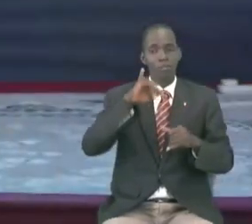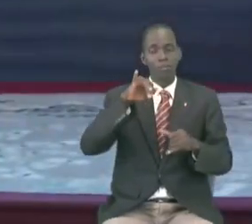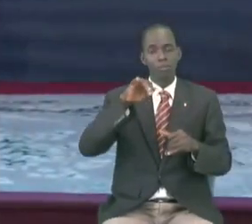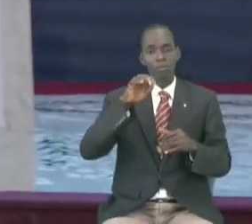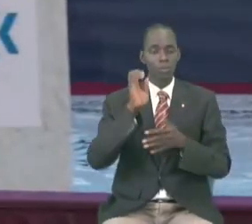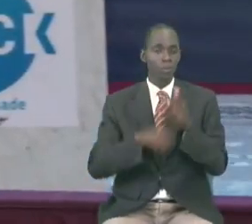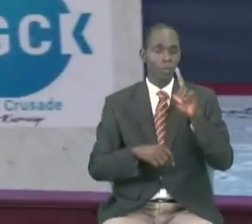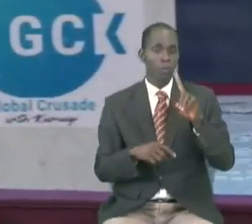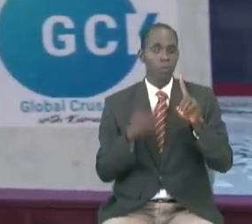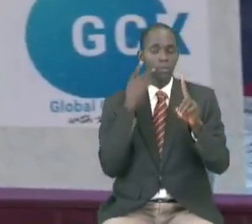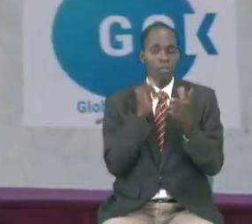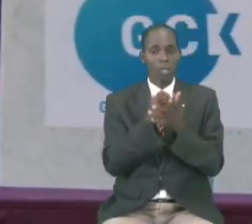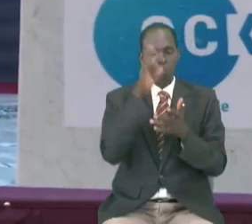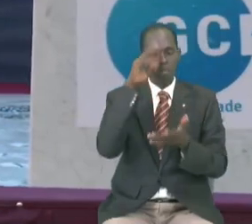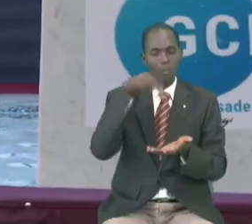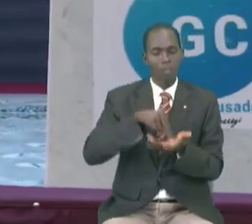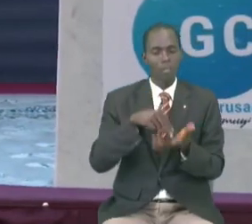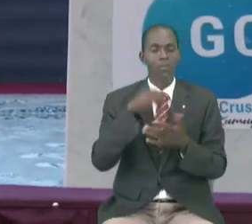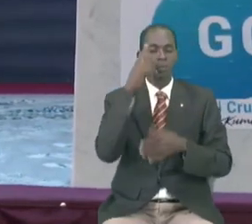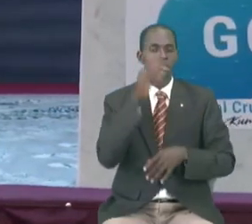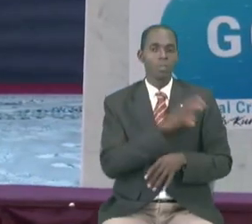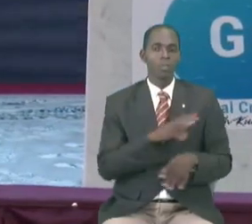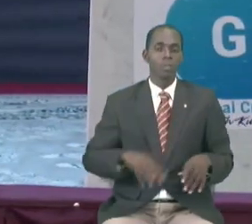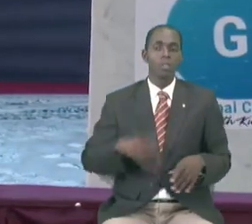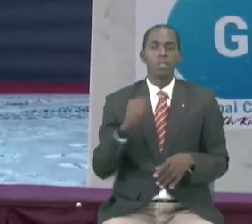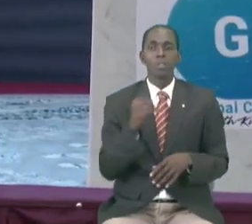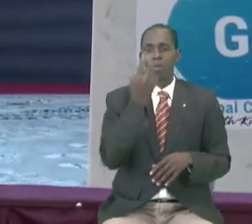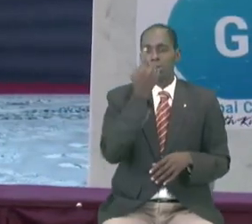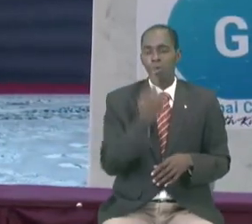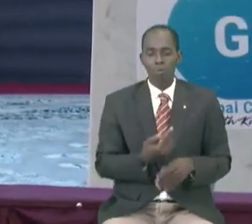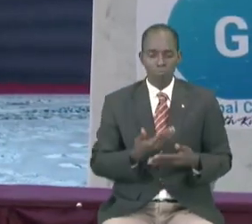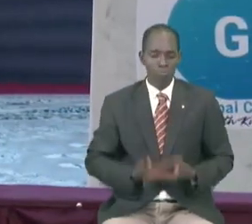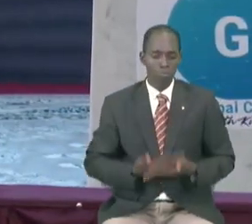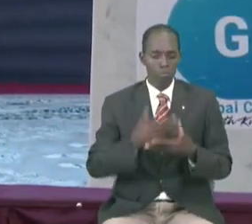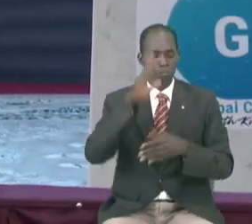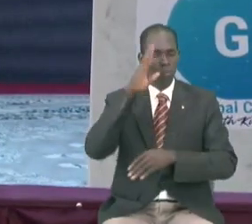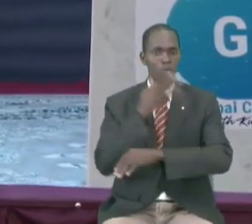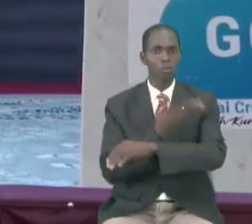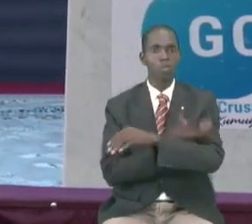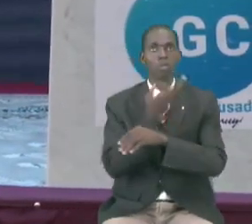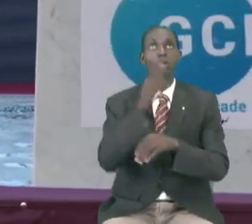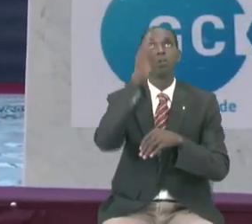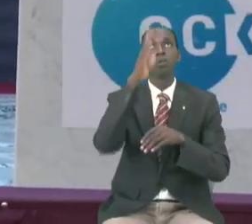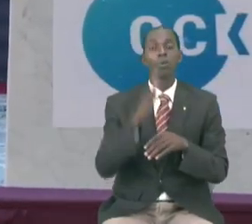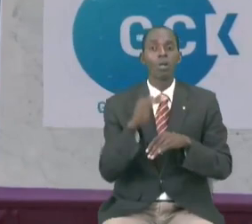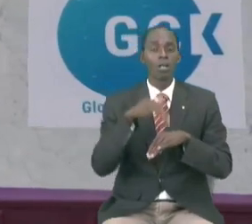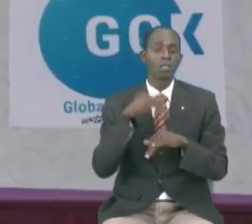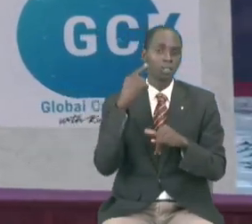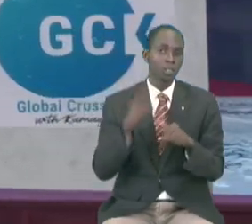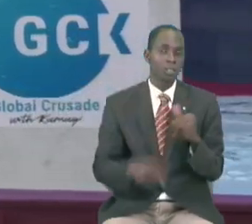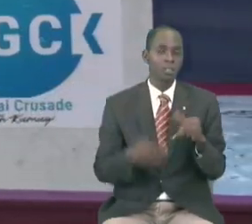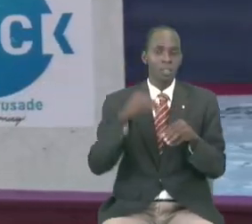in chapter 4, he stands as the elder son that the father